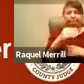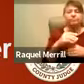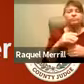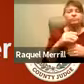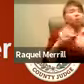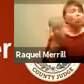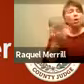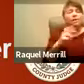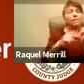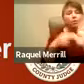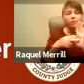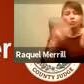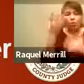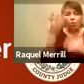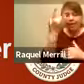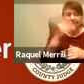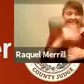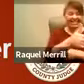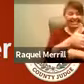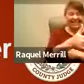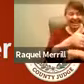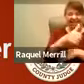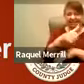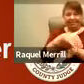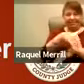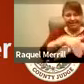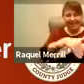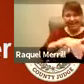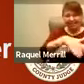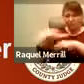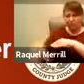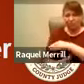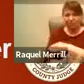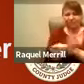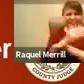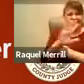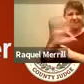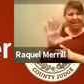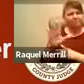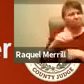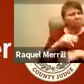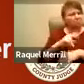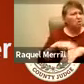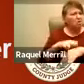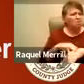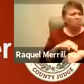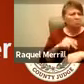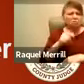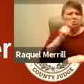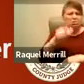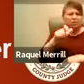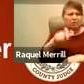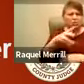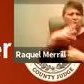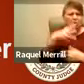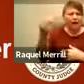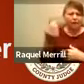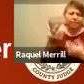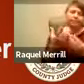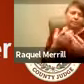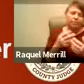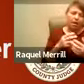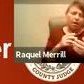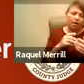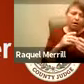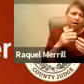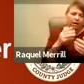Usually from 10 to 5 are times that you don't have, normally you don't have to be out unless you're working. Normally that's